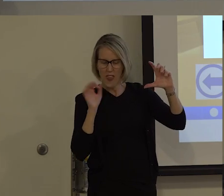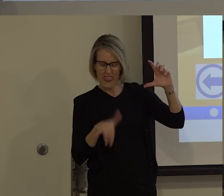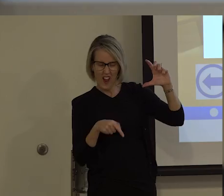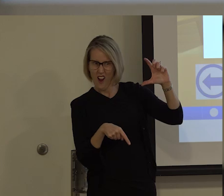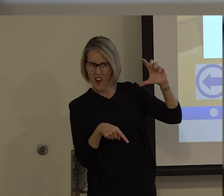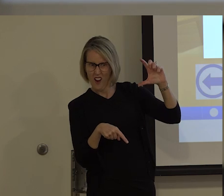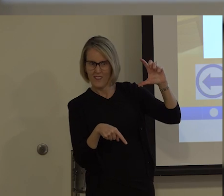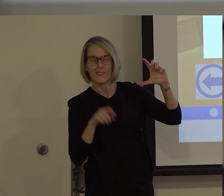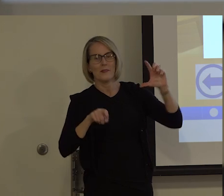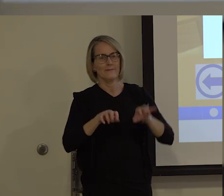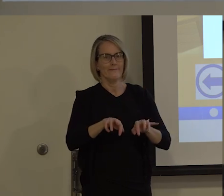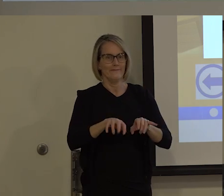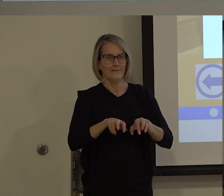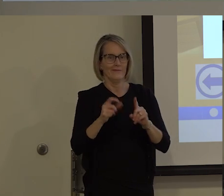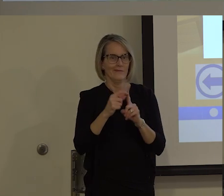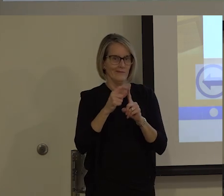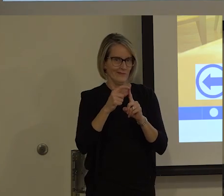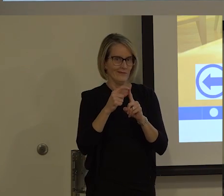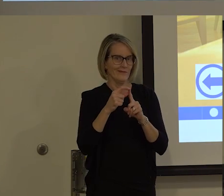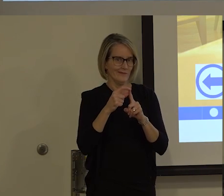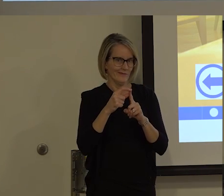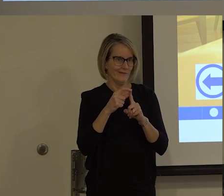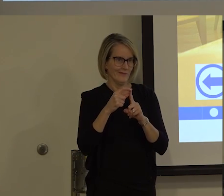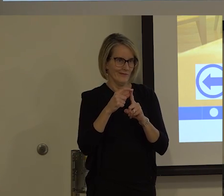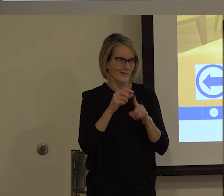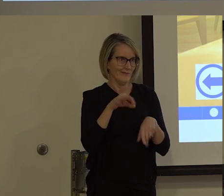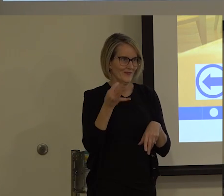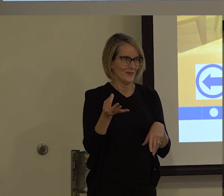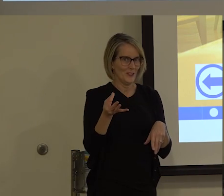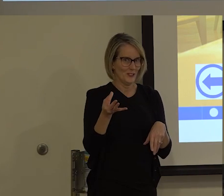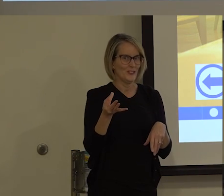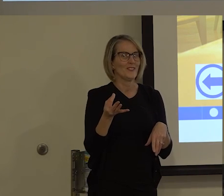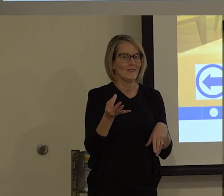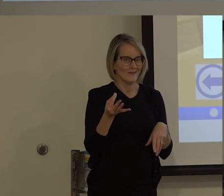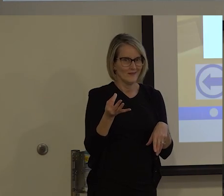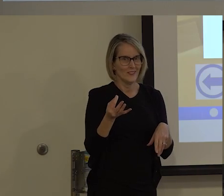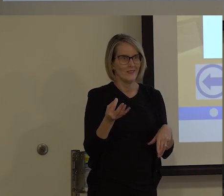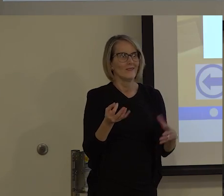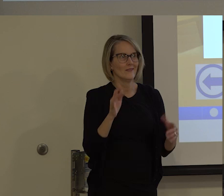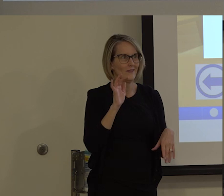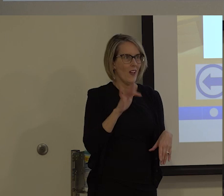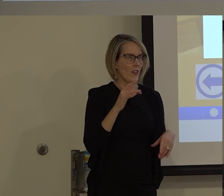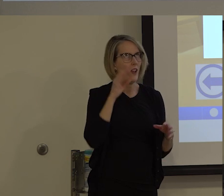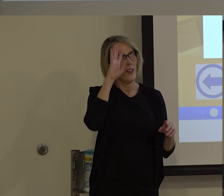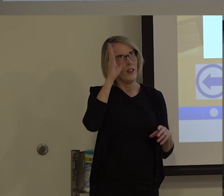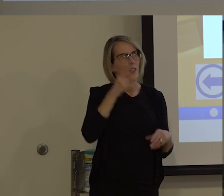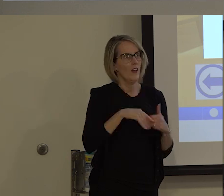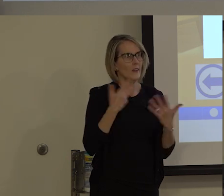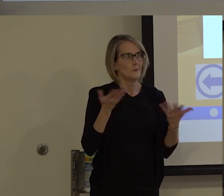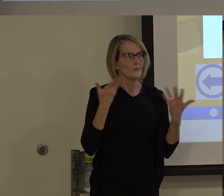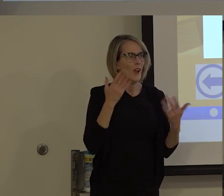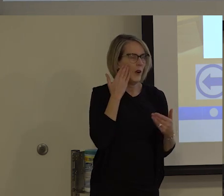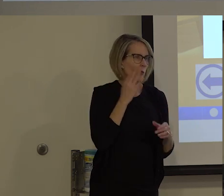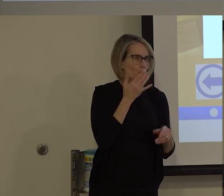have to type in the word. I don't even know what I just clicked on, Yeah, so I I know should what probably have looked. And that's- Yeah, I'll just put in like, I know